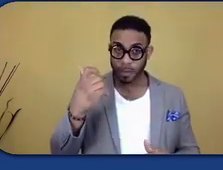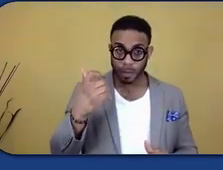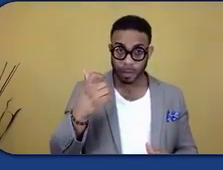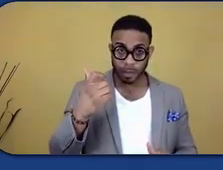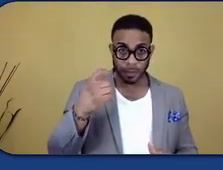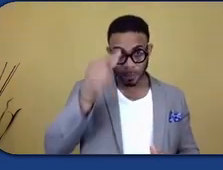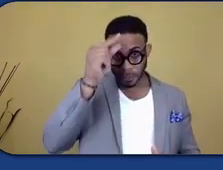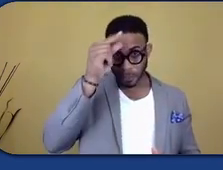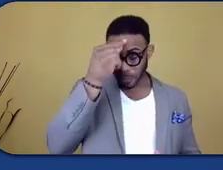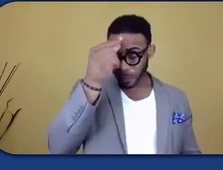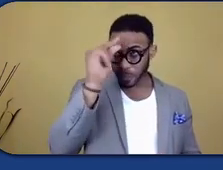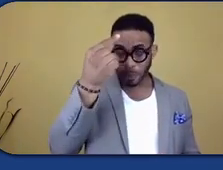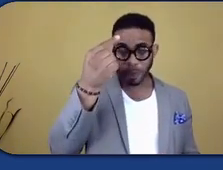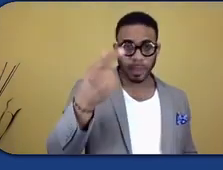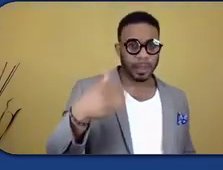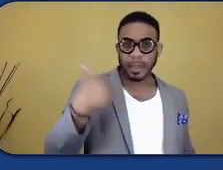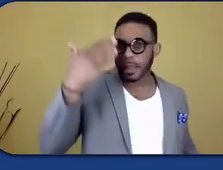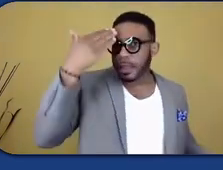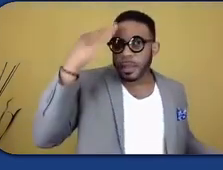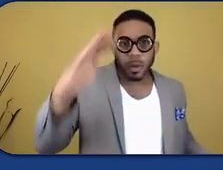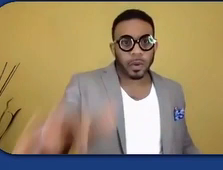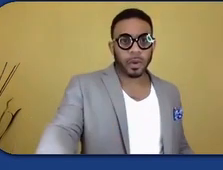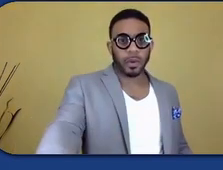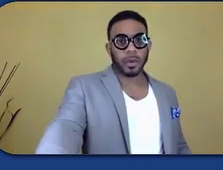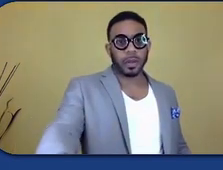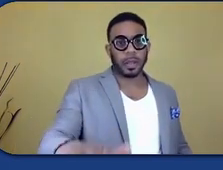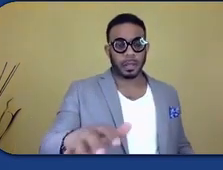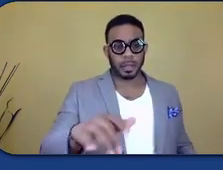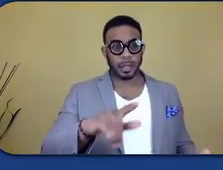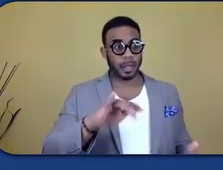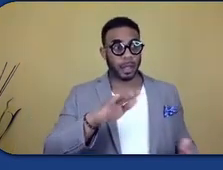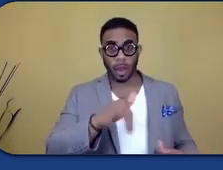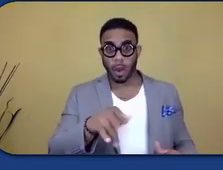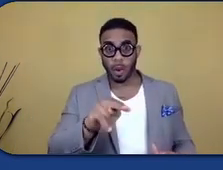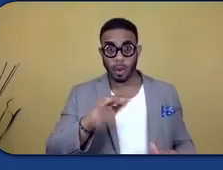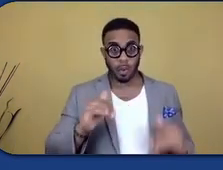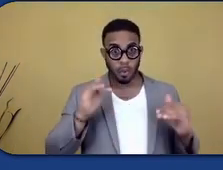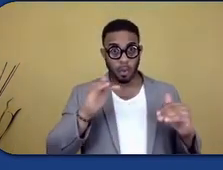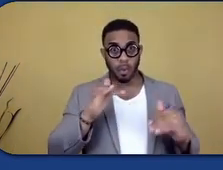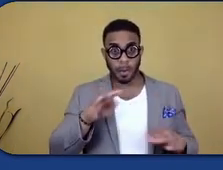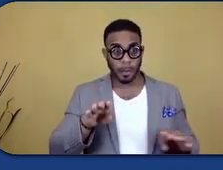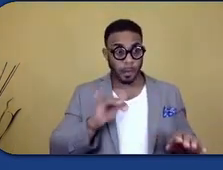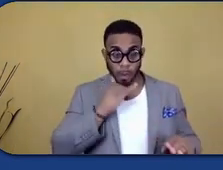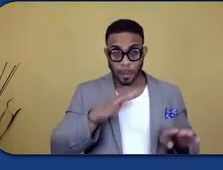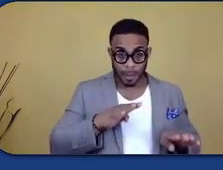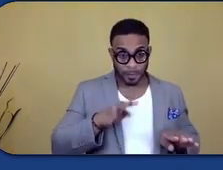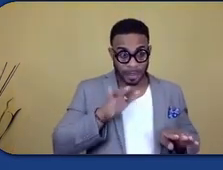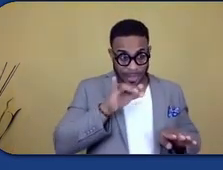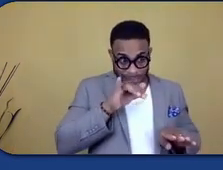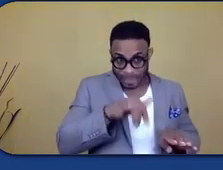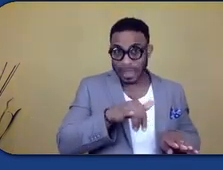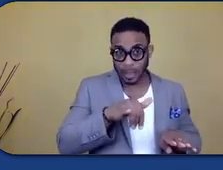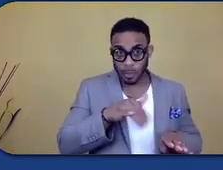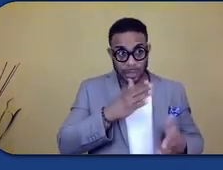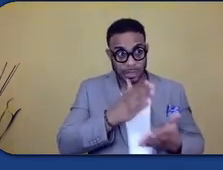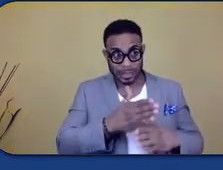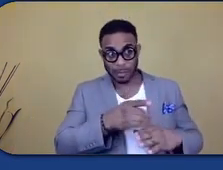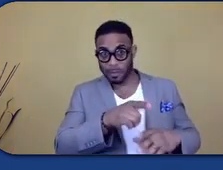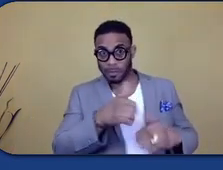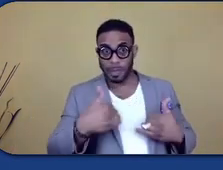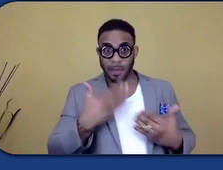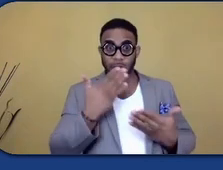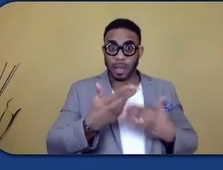And because of their illiteracy, they don't know that their wrong behavior is the one that